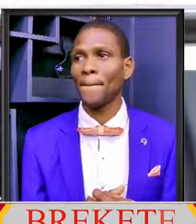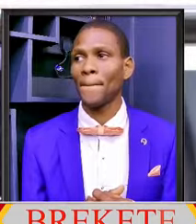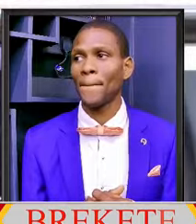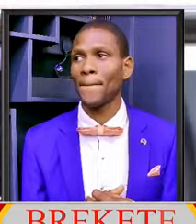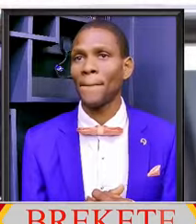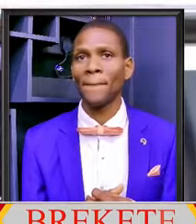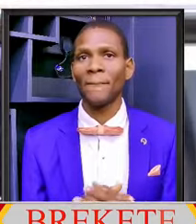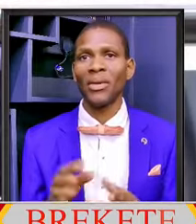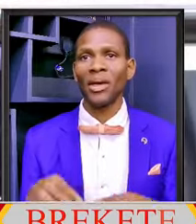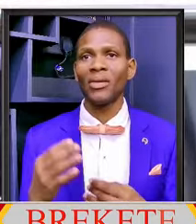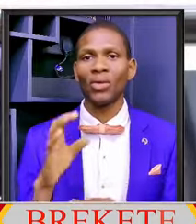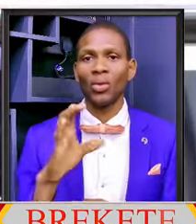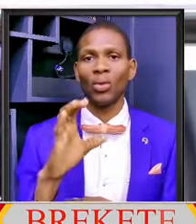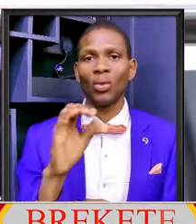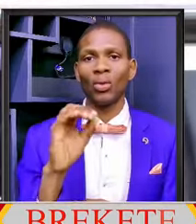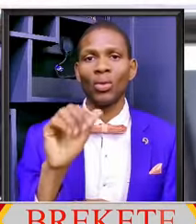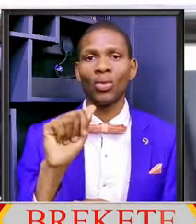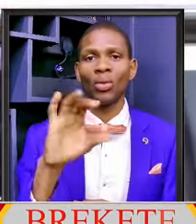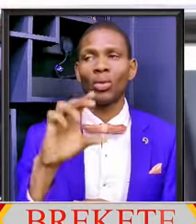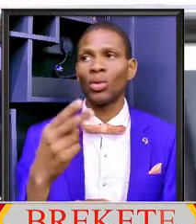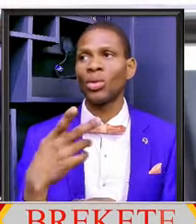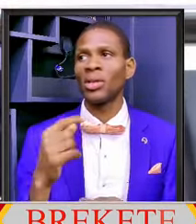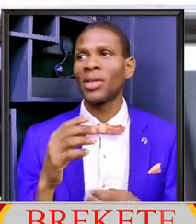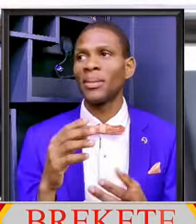Okay. Give coach the mic.